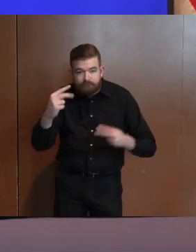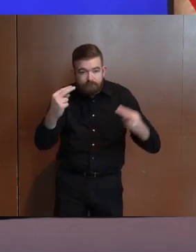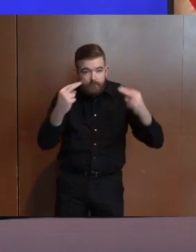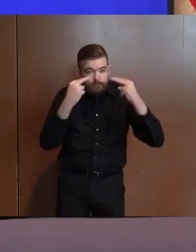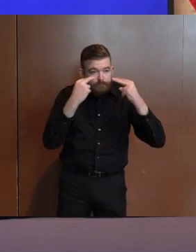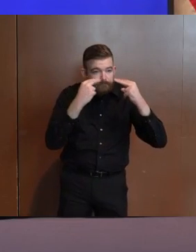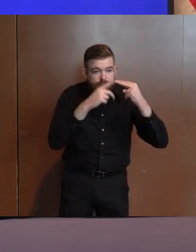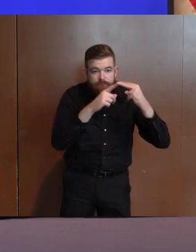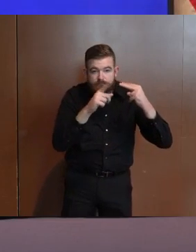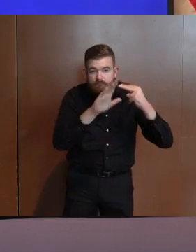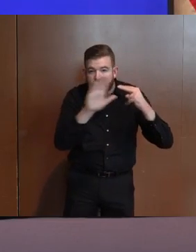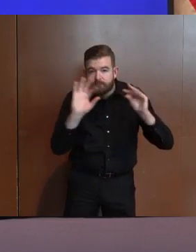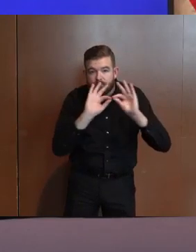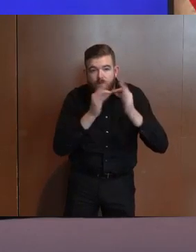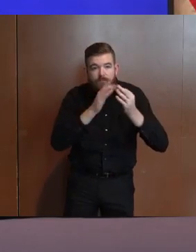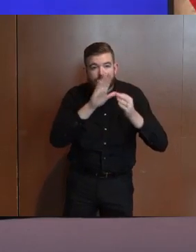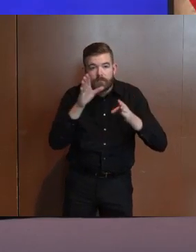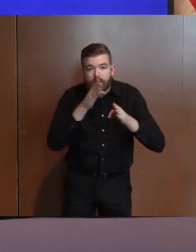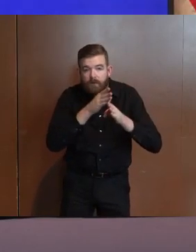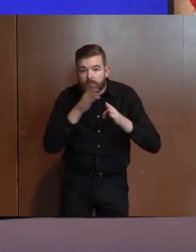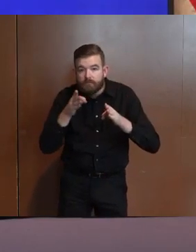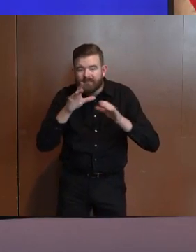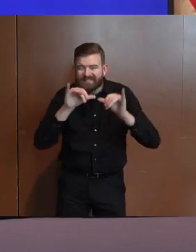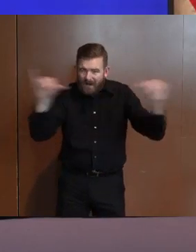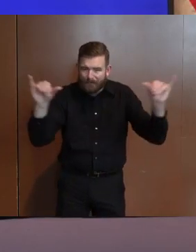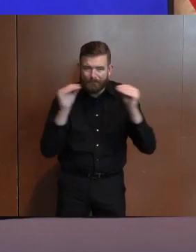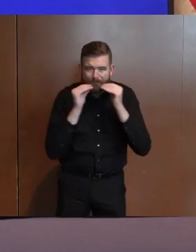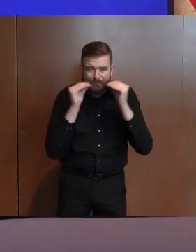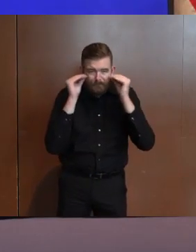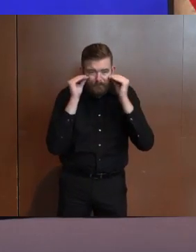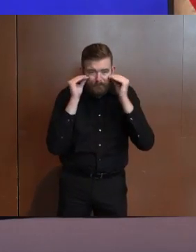neighbors, only if we stay home, we social